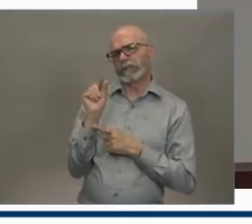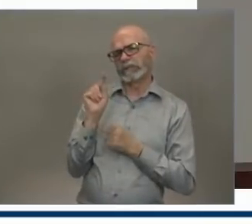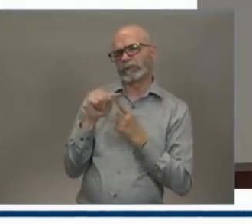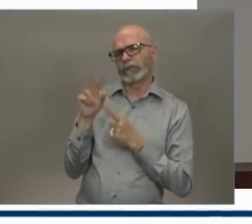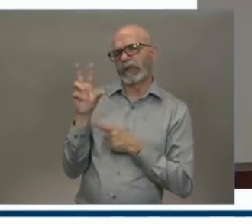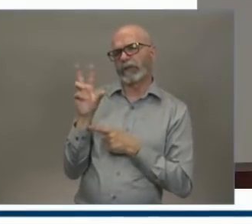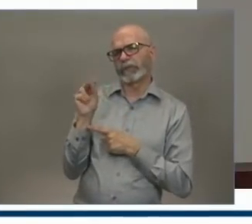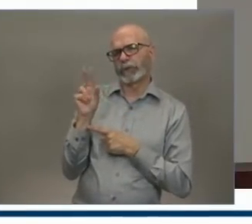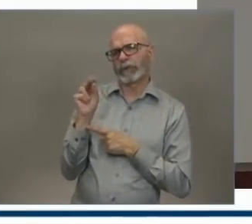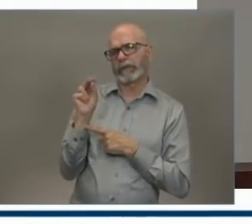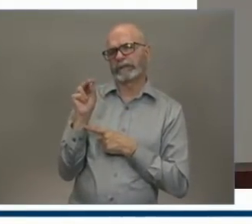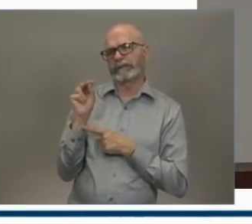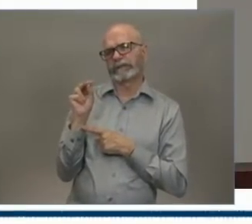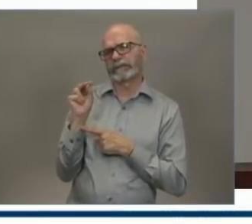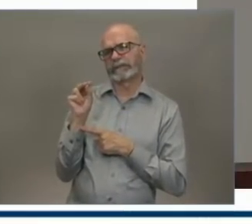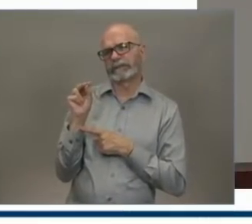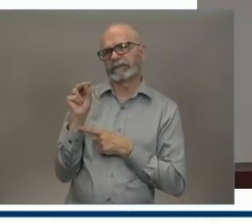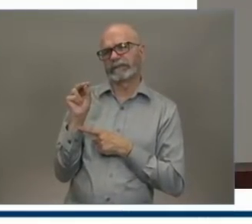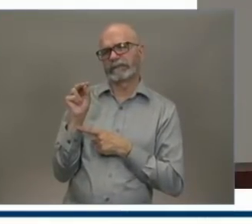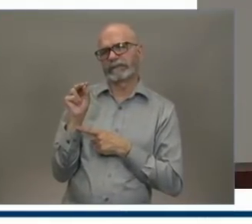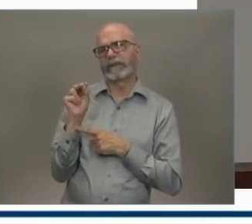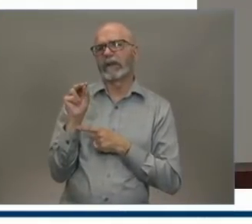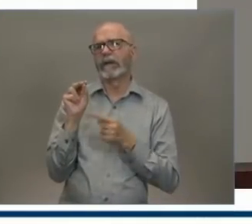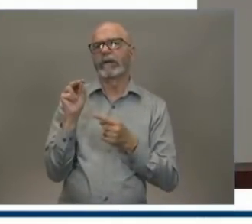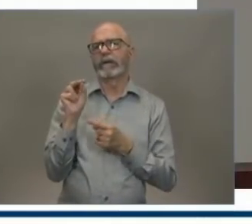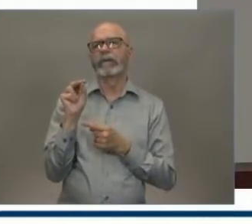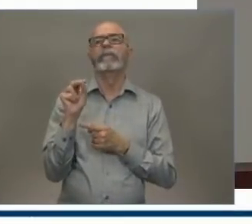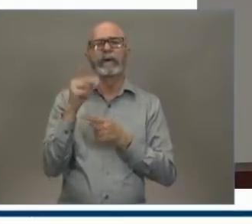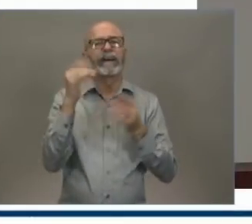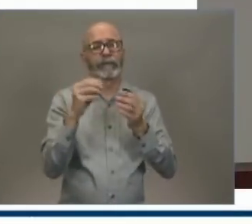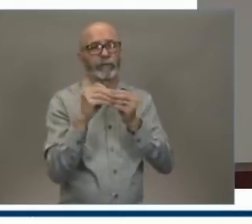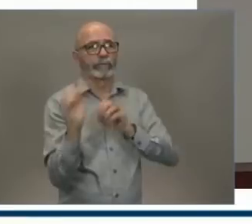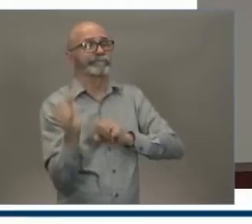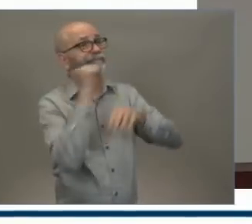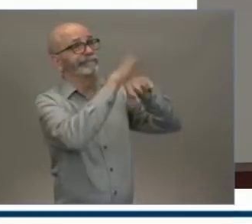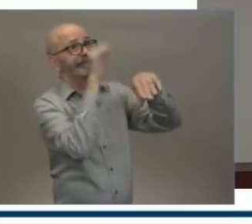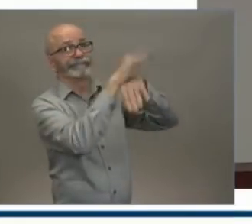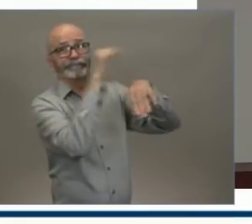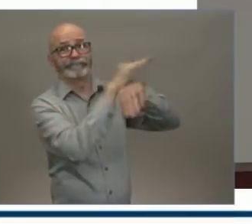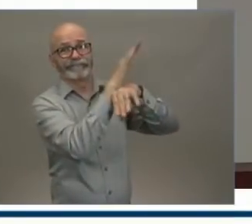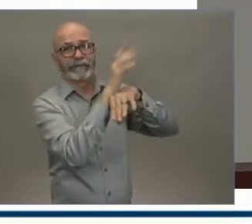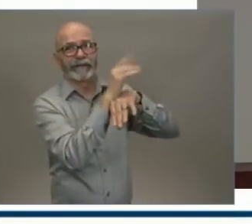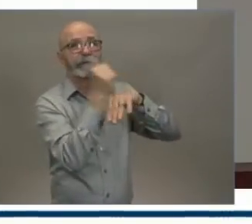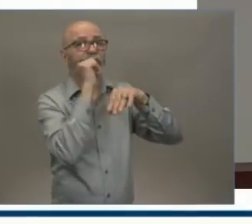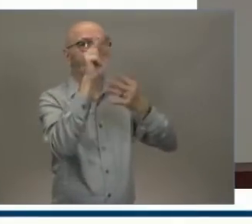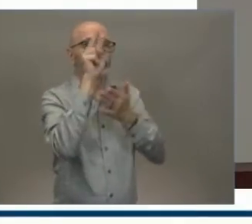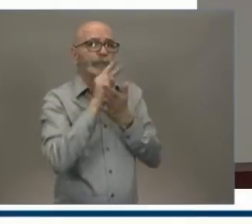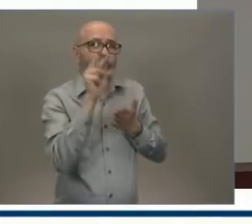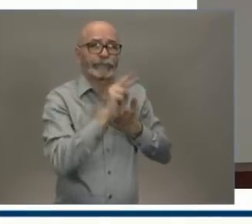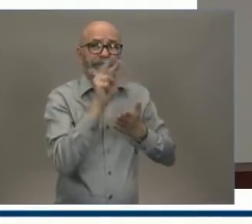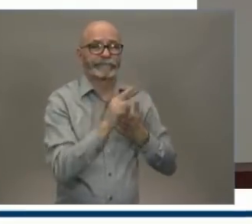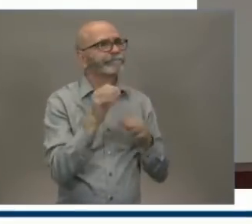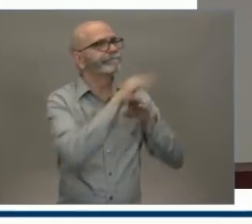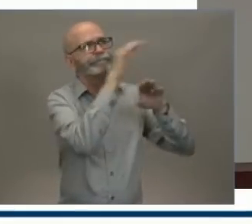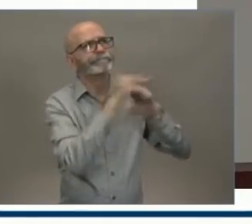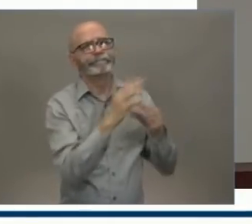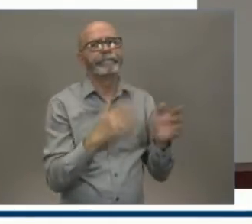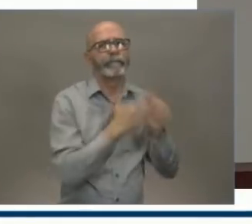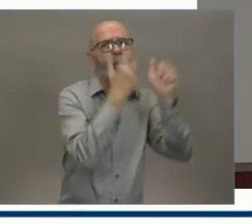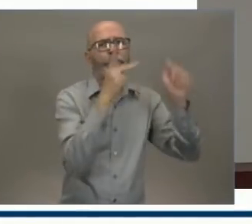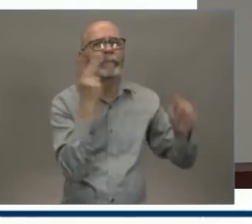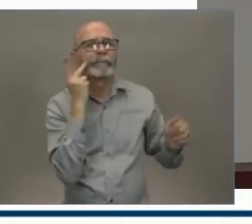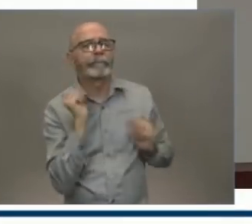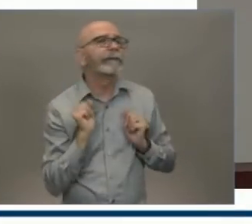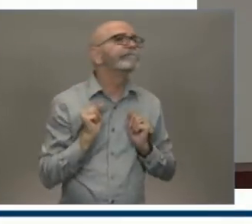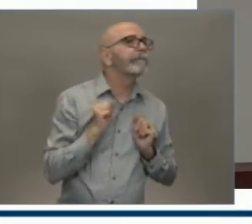back. We are submitting batches of samples every 2 weeks that go into the national lab for strain identification. And how we